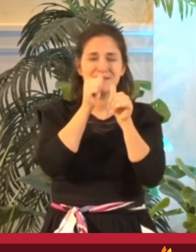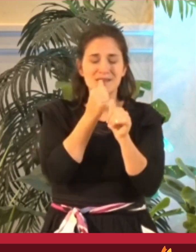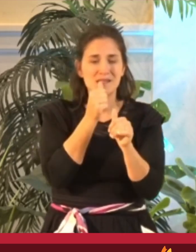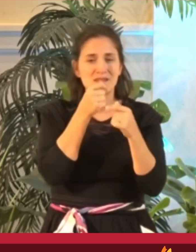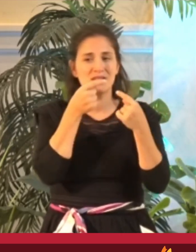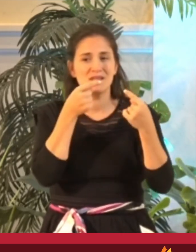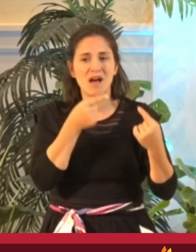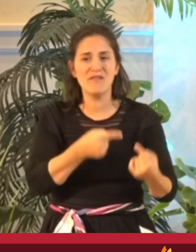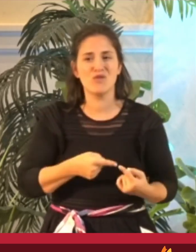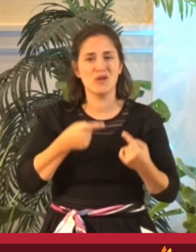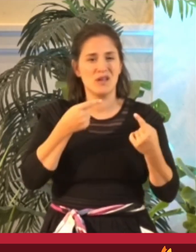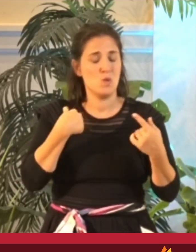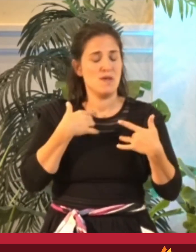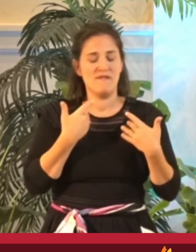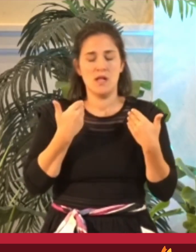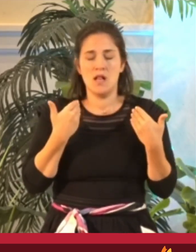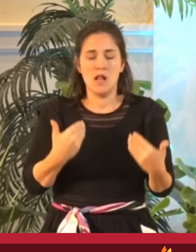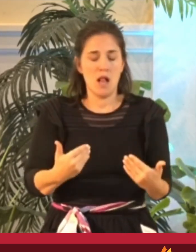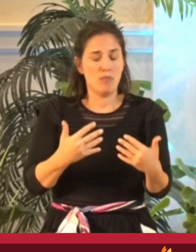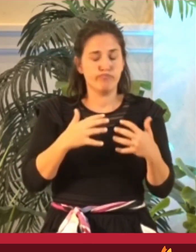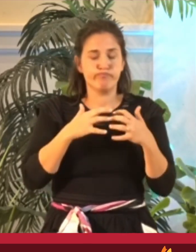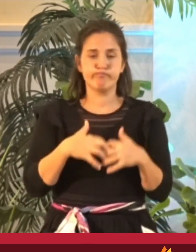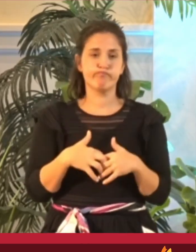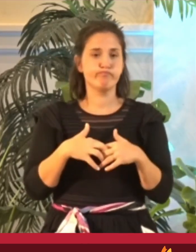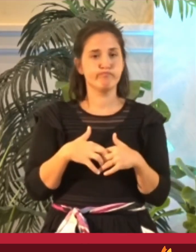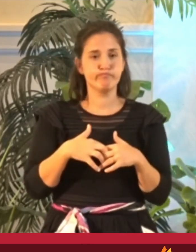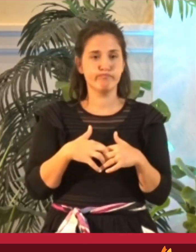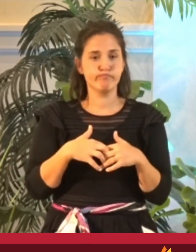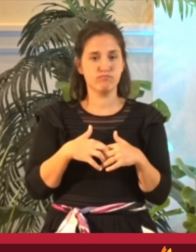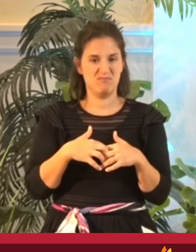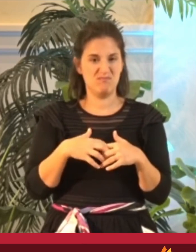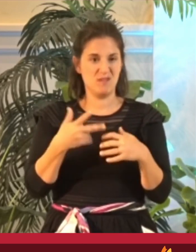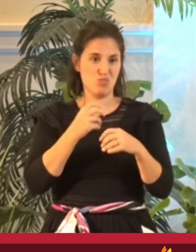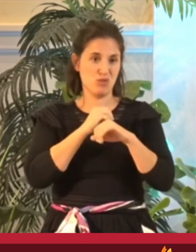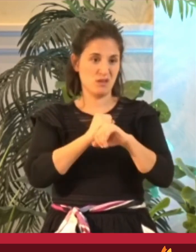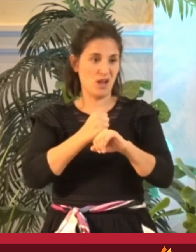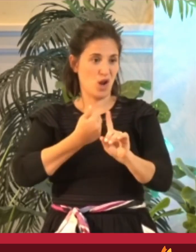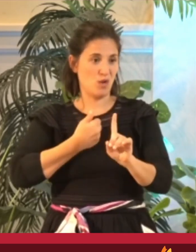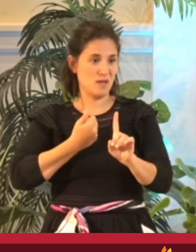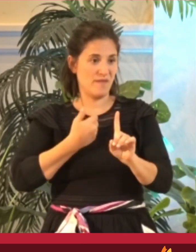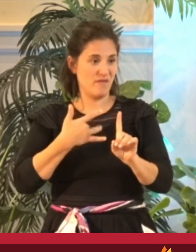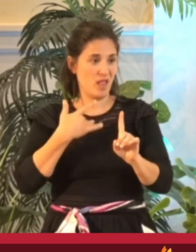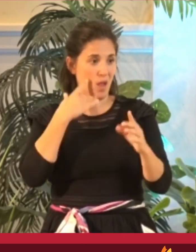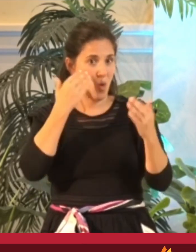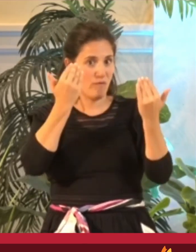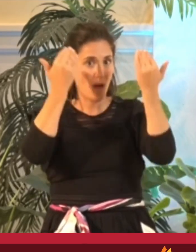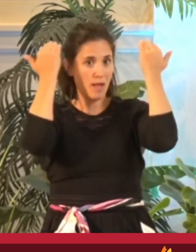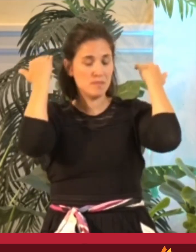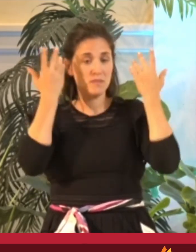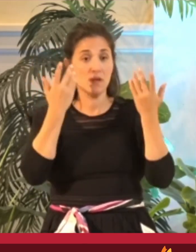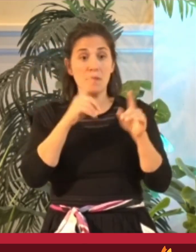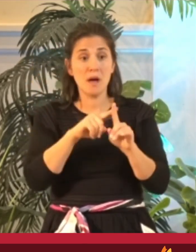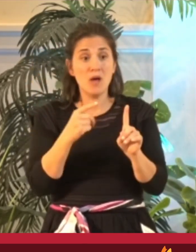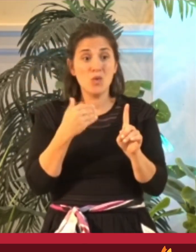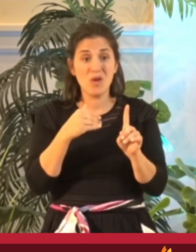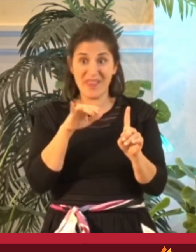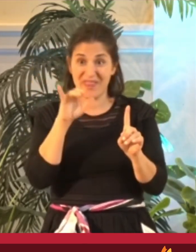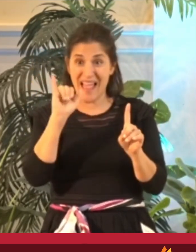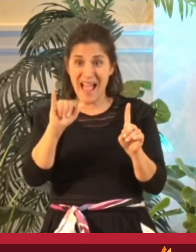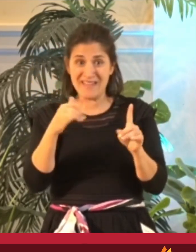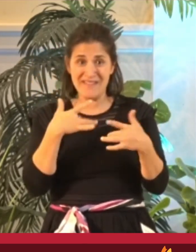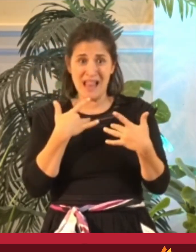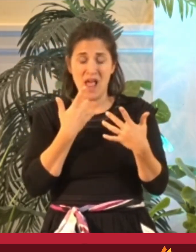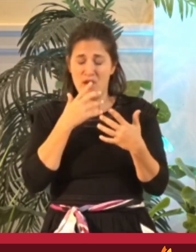feeling overwhelmed. But in doing so, we often end up disconnected from others